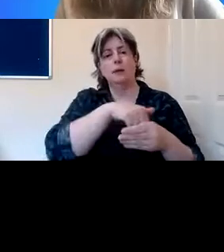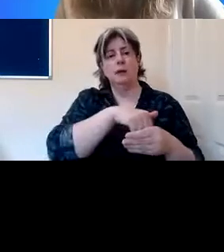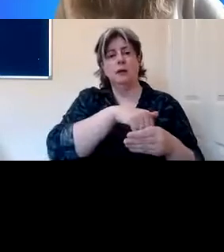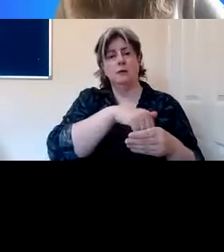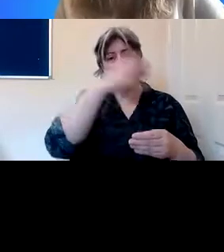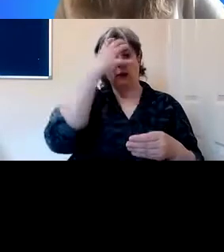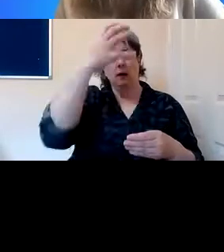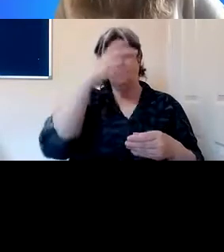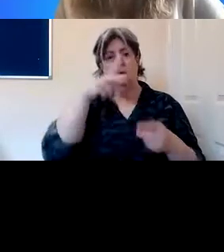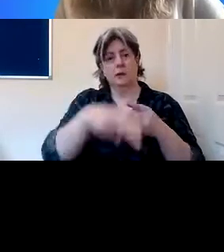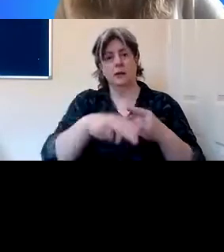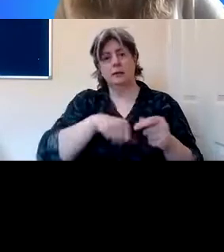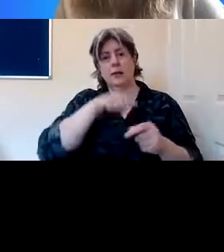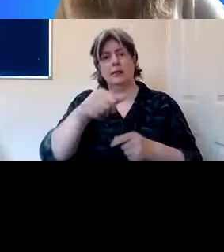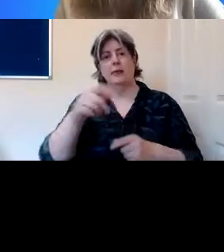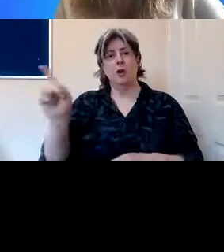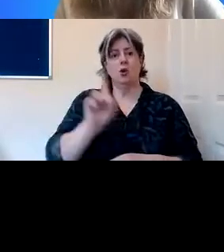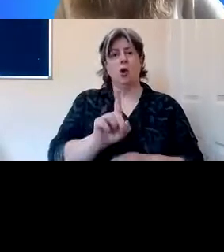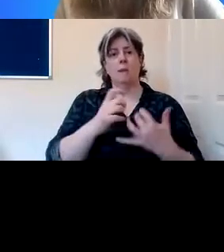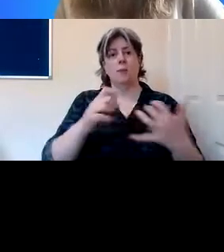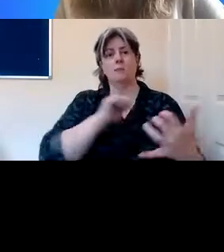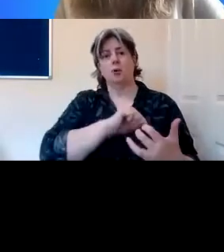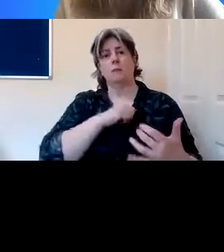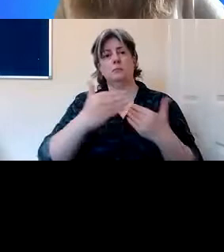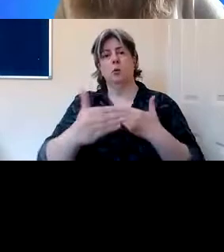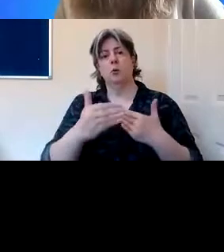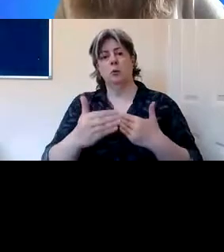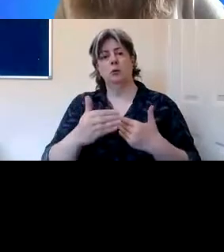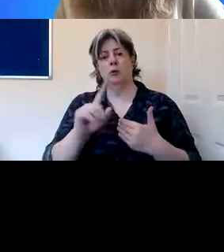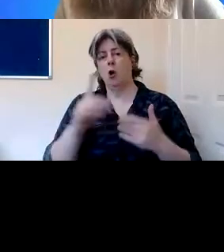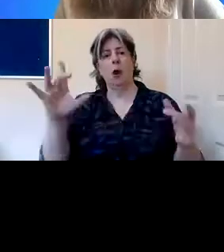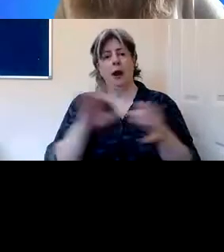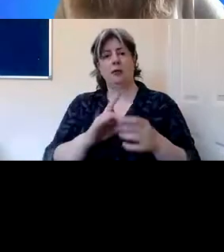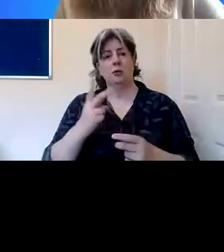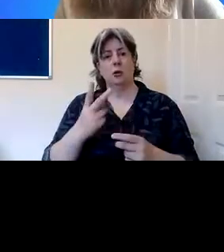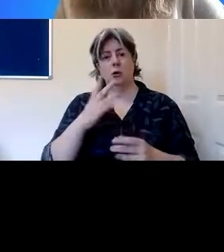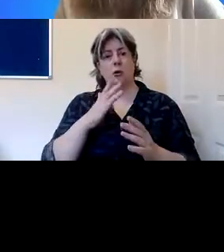and then come before an audience and promise more. The two things don't marry. So we need to be honest